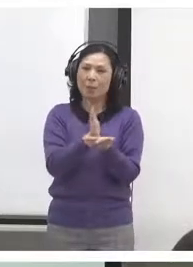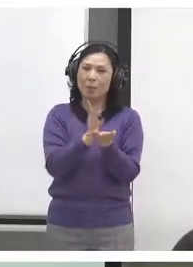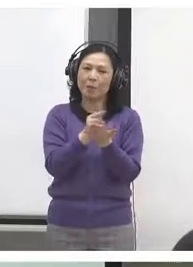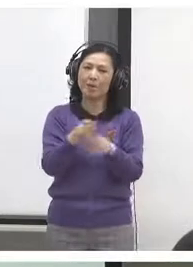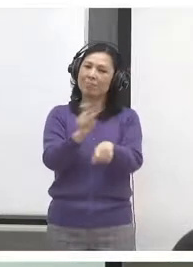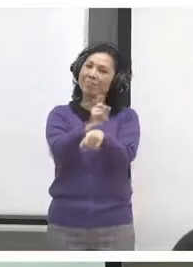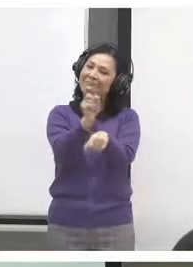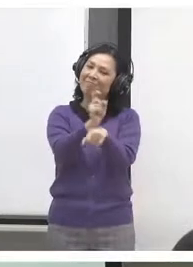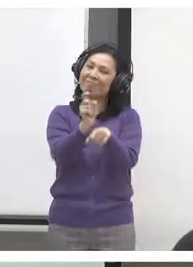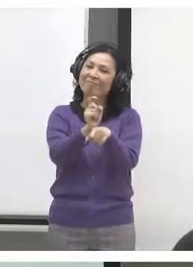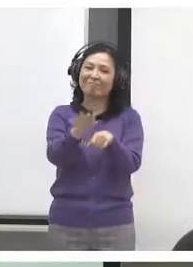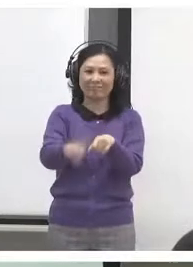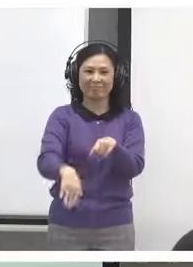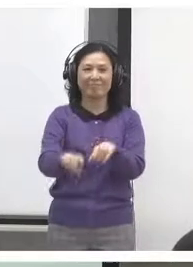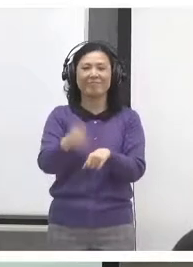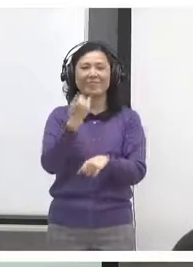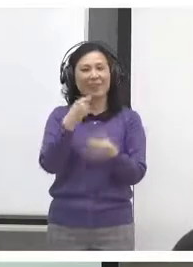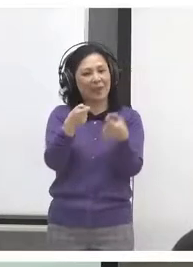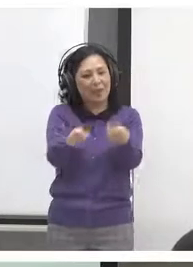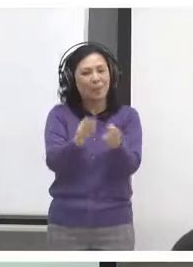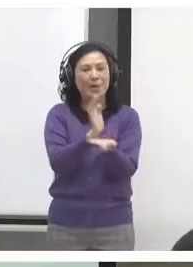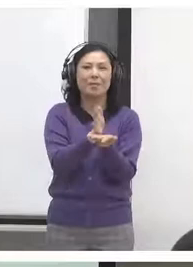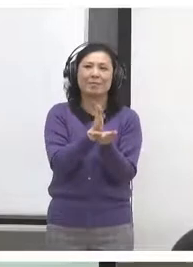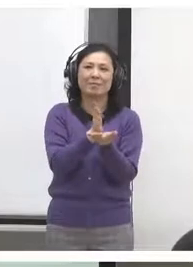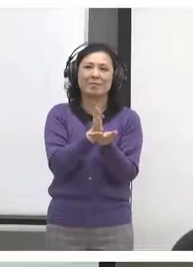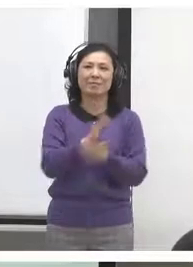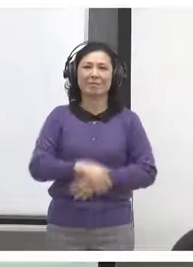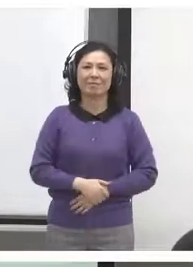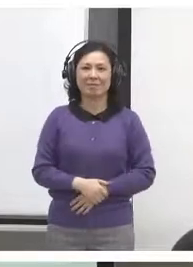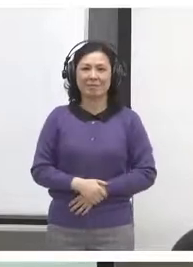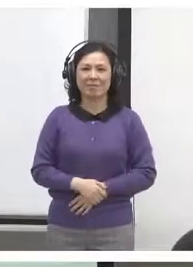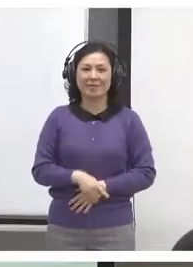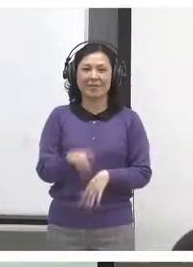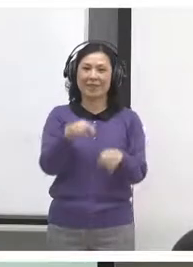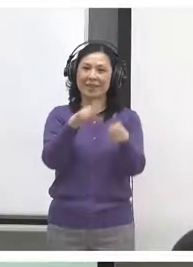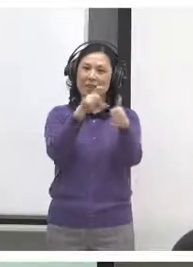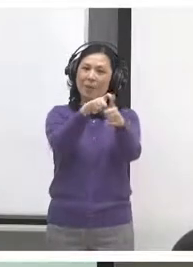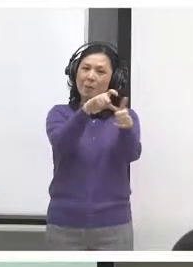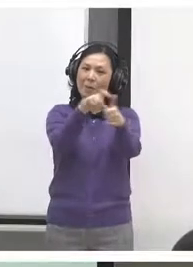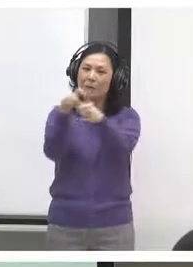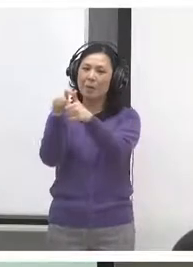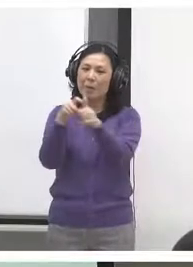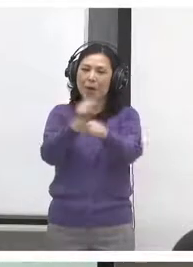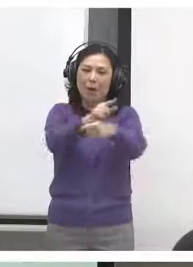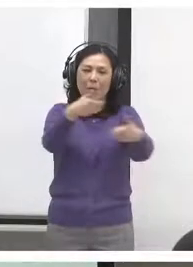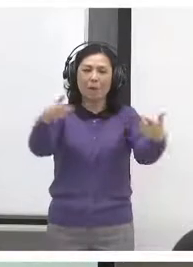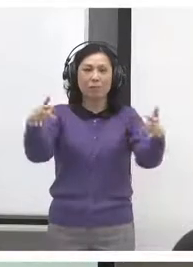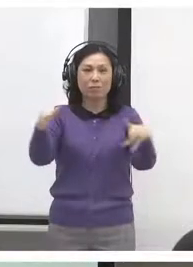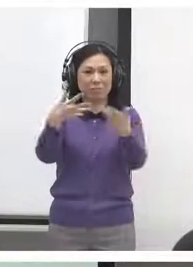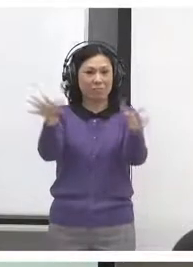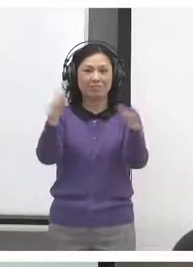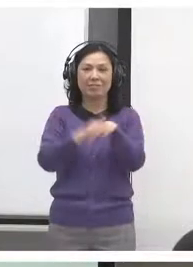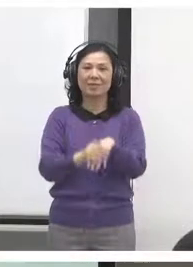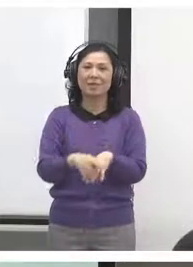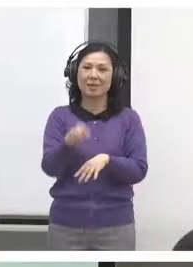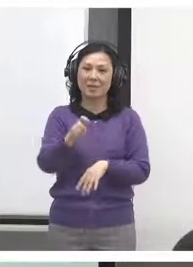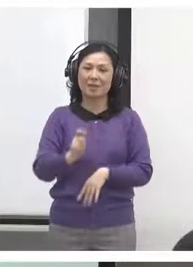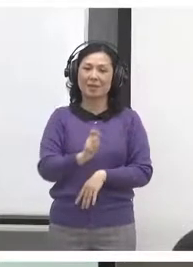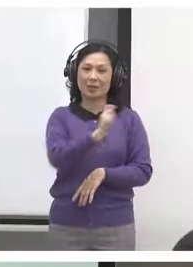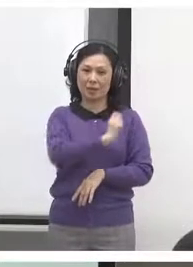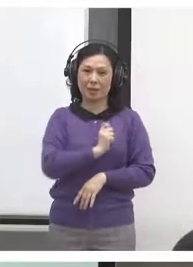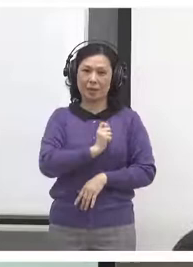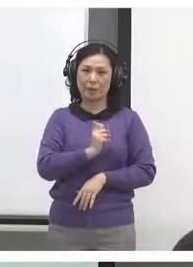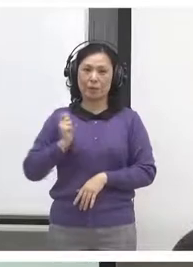less spotlight presentations on a variety of topics that face issues that are prominent